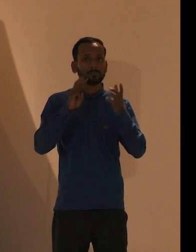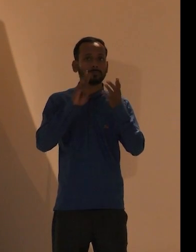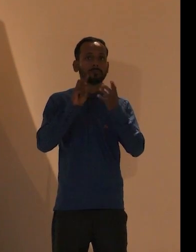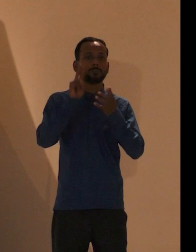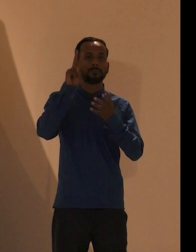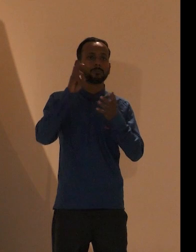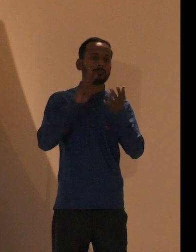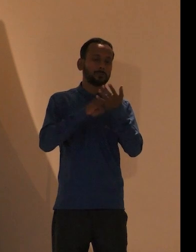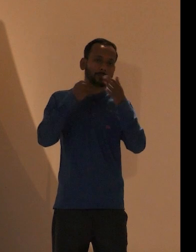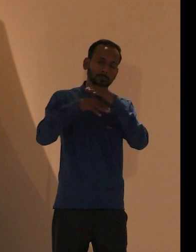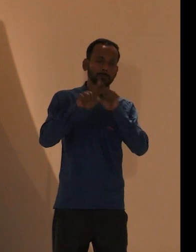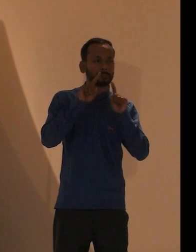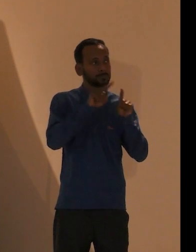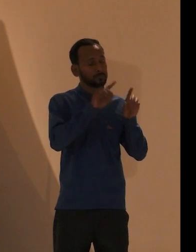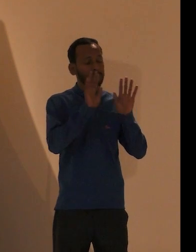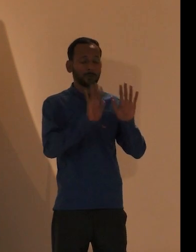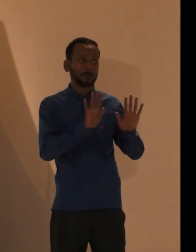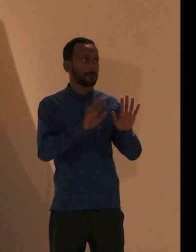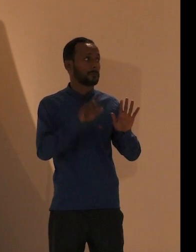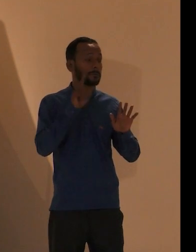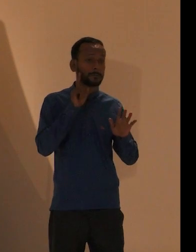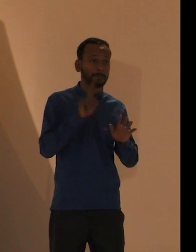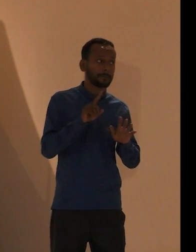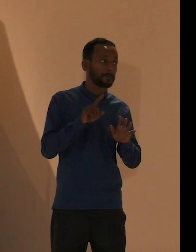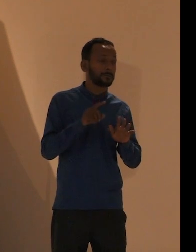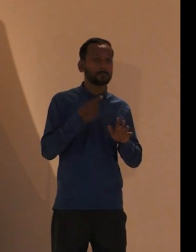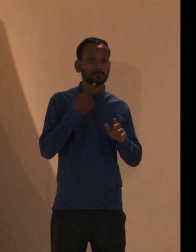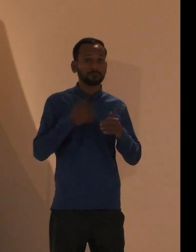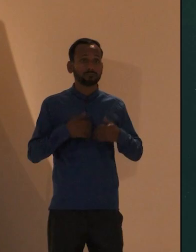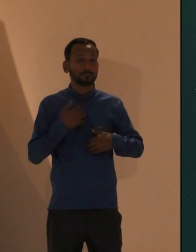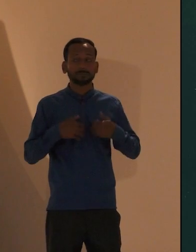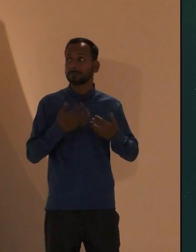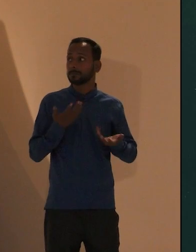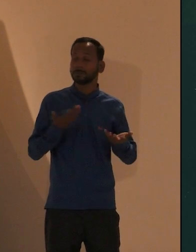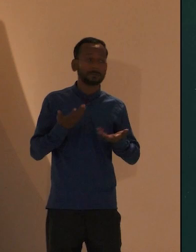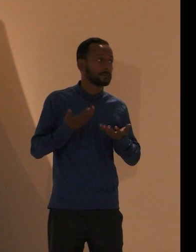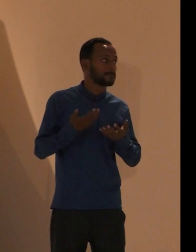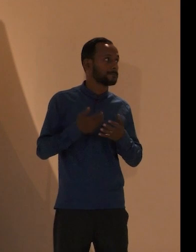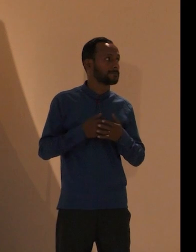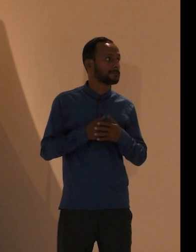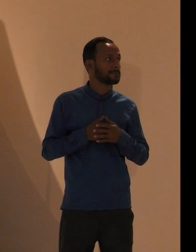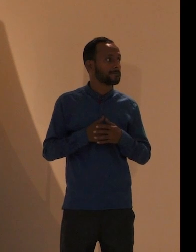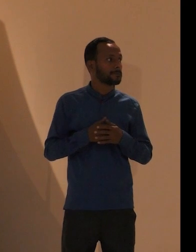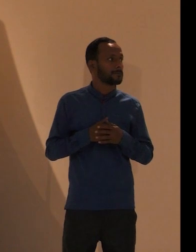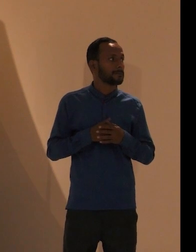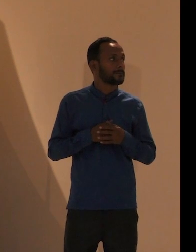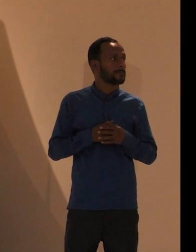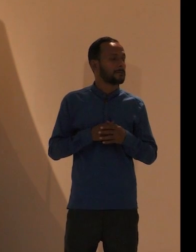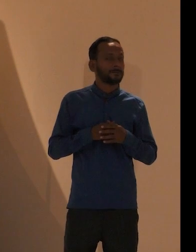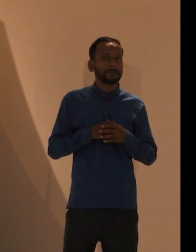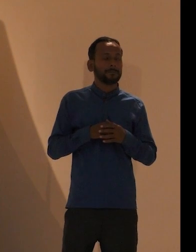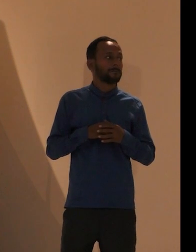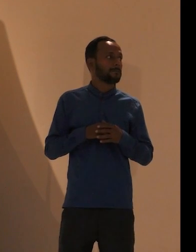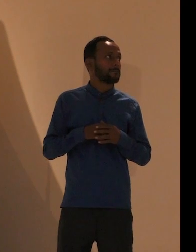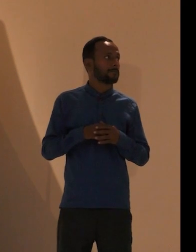Hall. That is a contemporary question, but there is an interesting thing which has happened to it. So this is again a